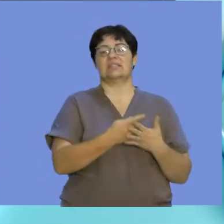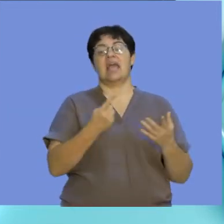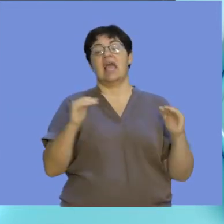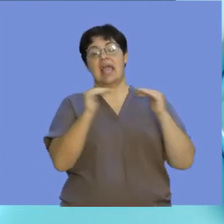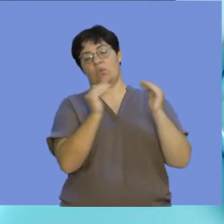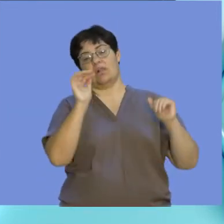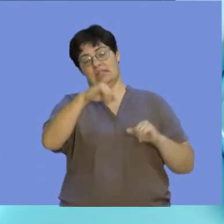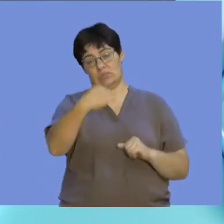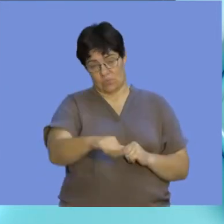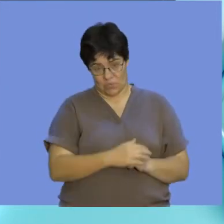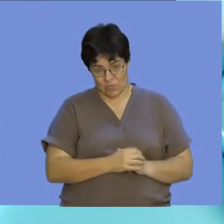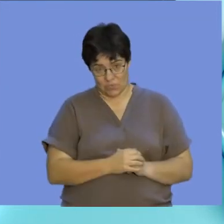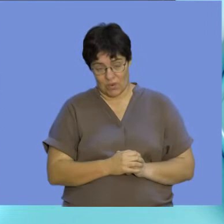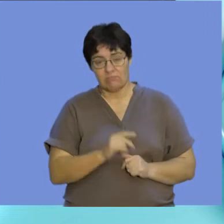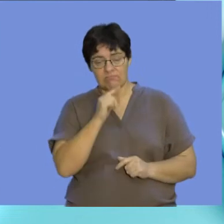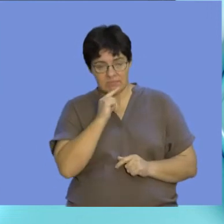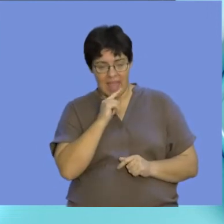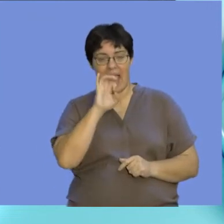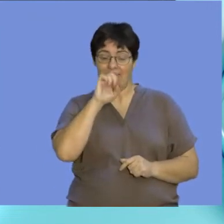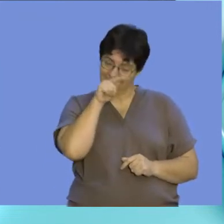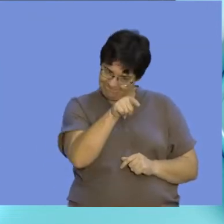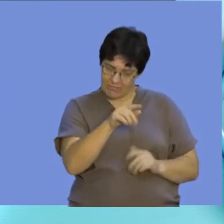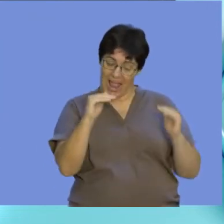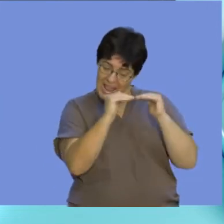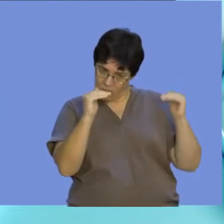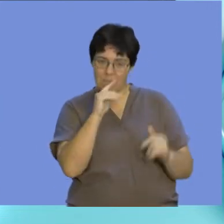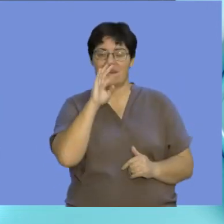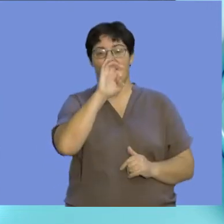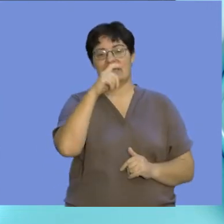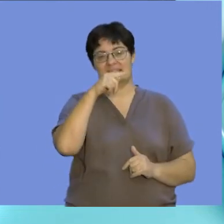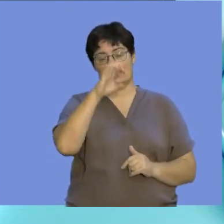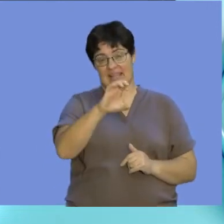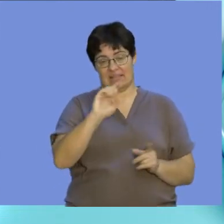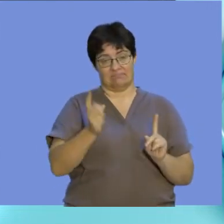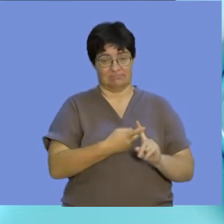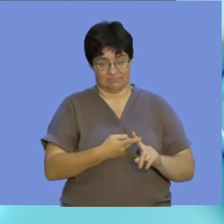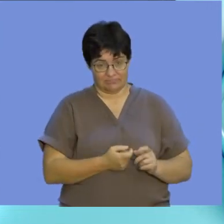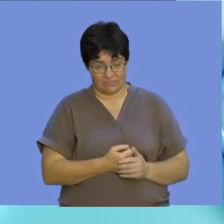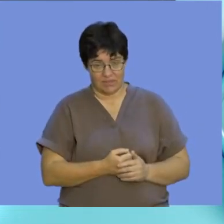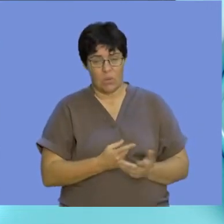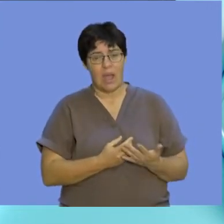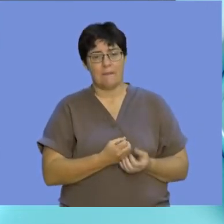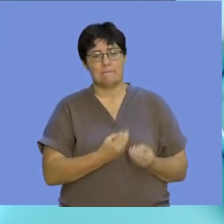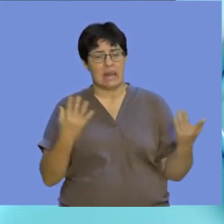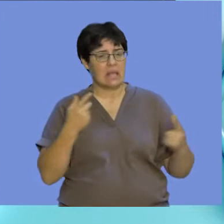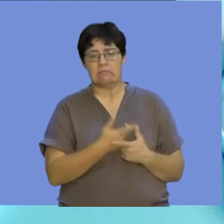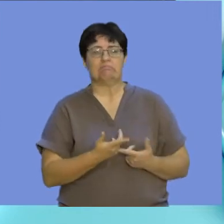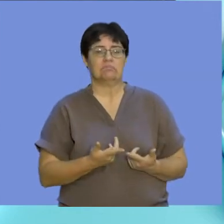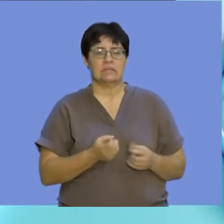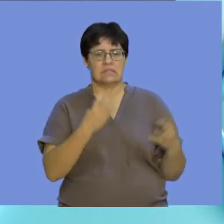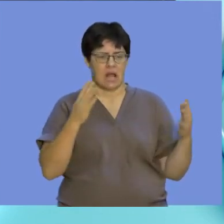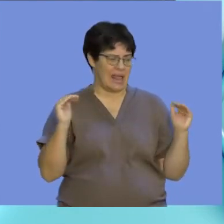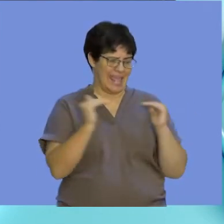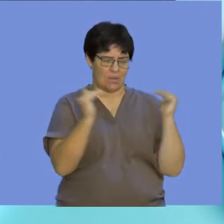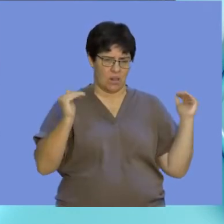and then say it's an elastic collision. Please, this is very important because you often just going to start with they're equal,